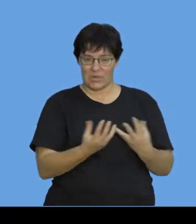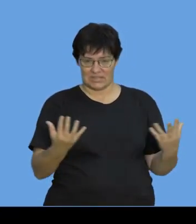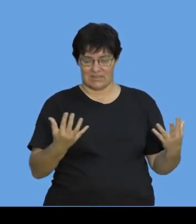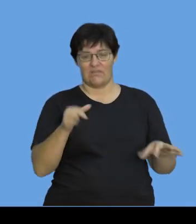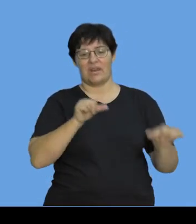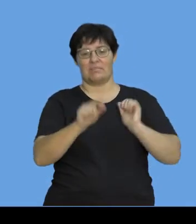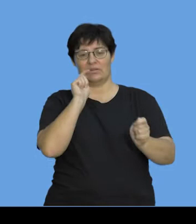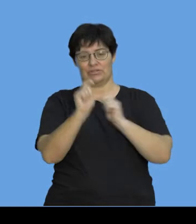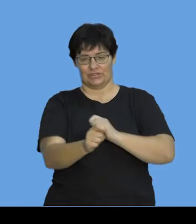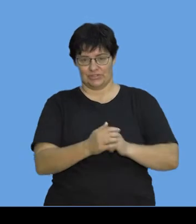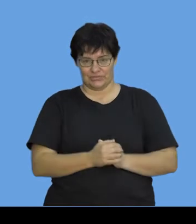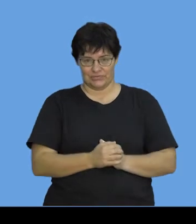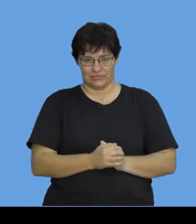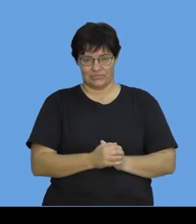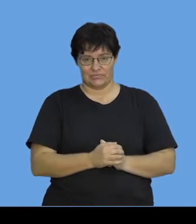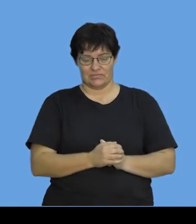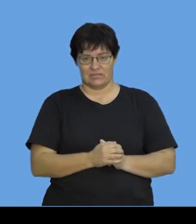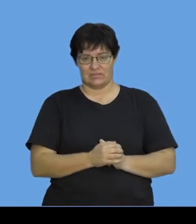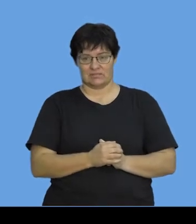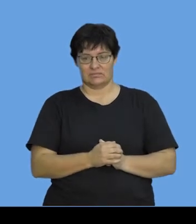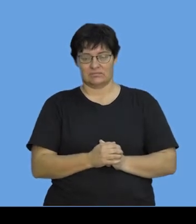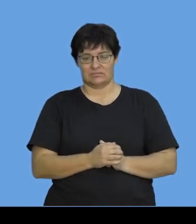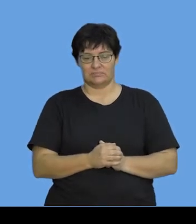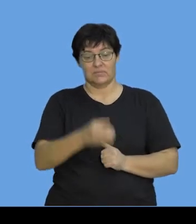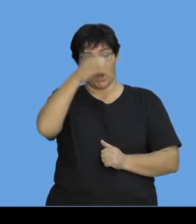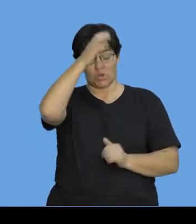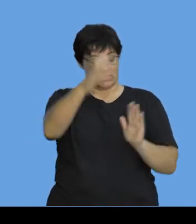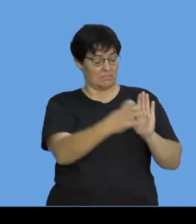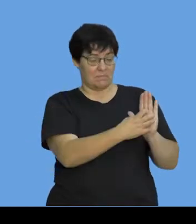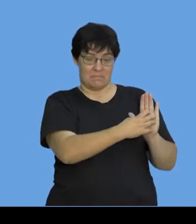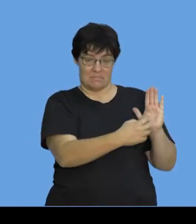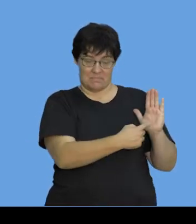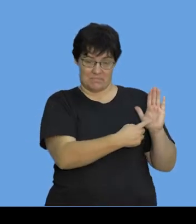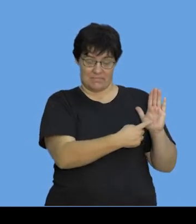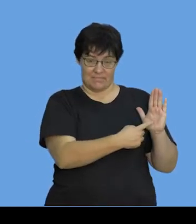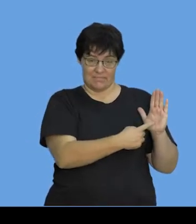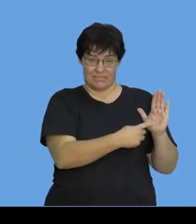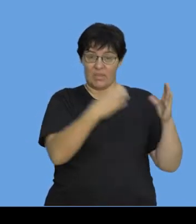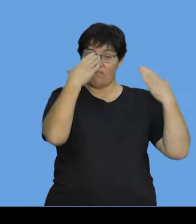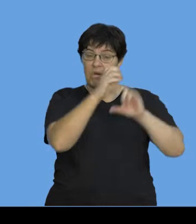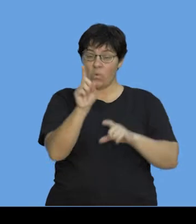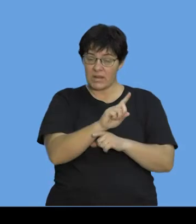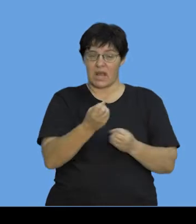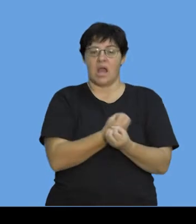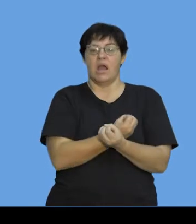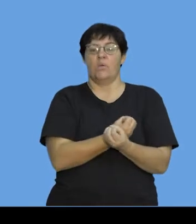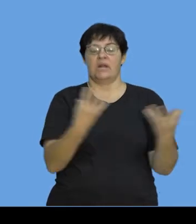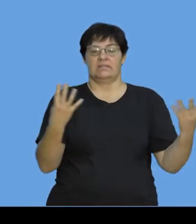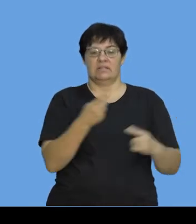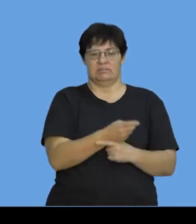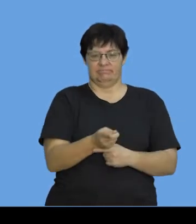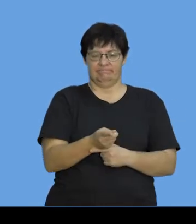Right. This is our concept map. So the focus is on the quantitative aspects of chemical change.